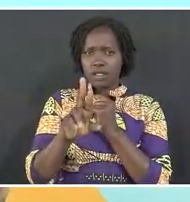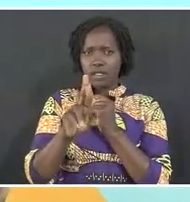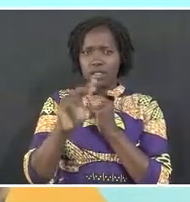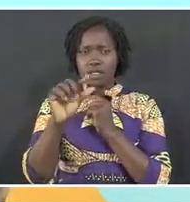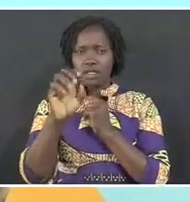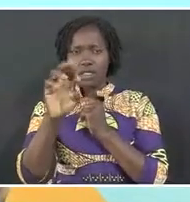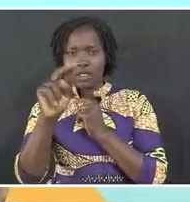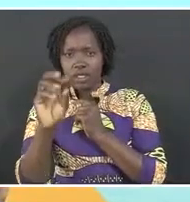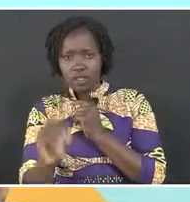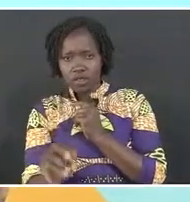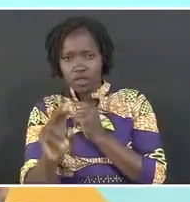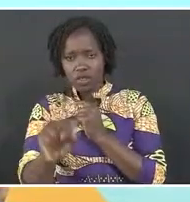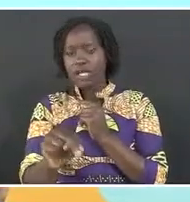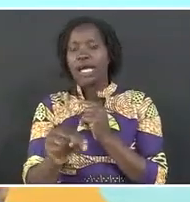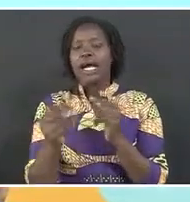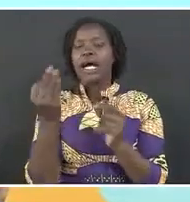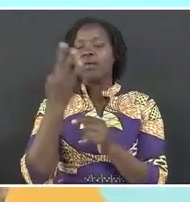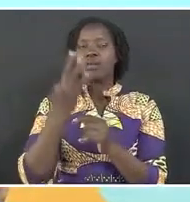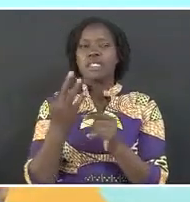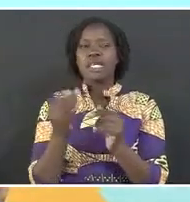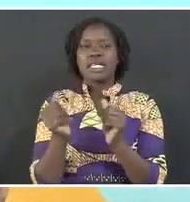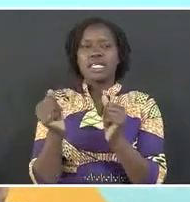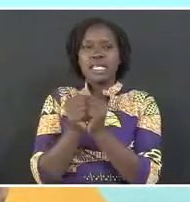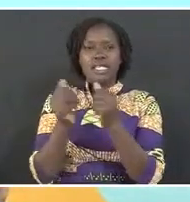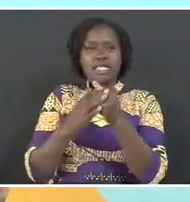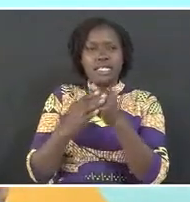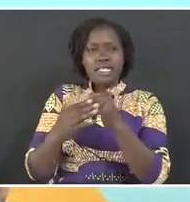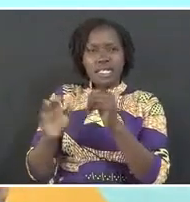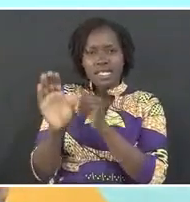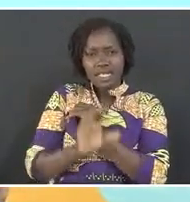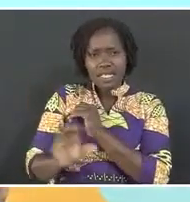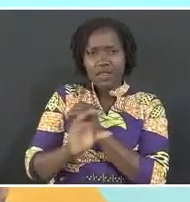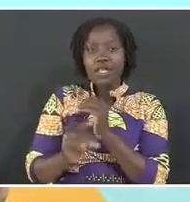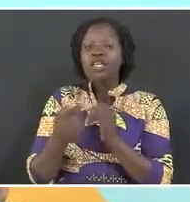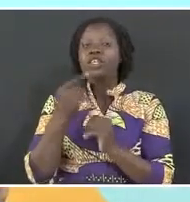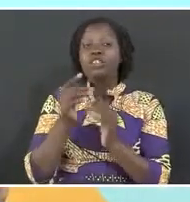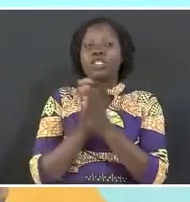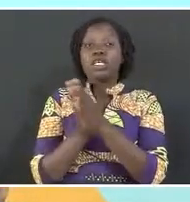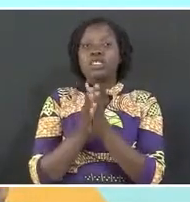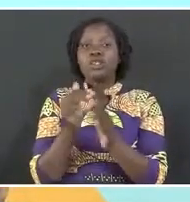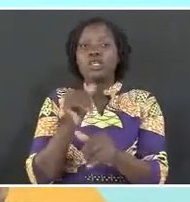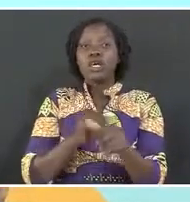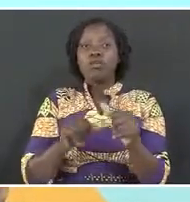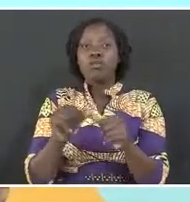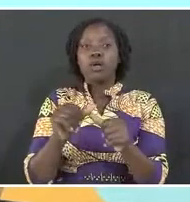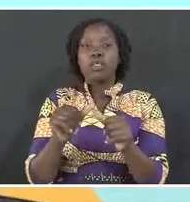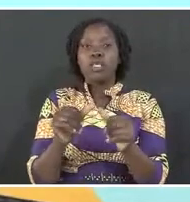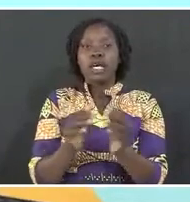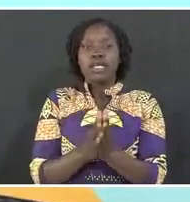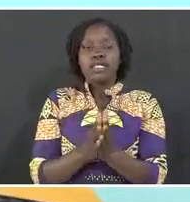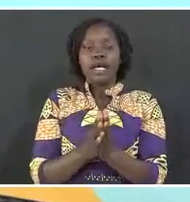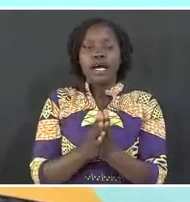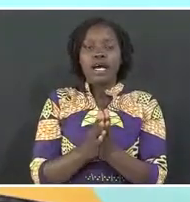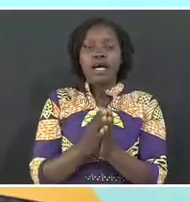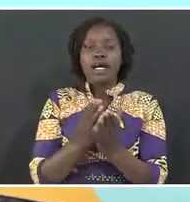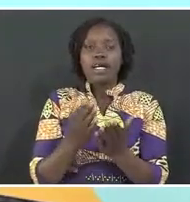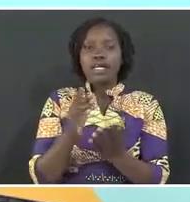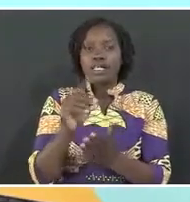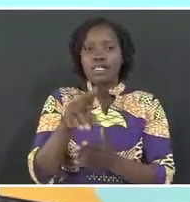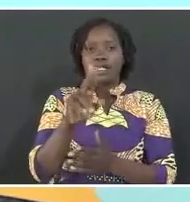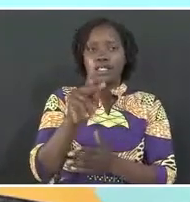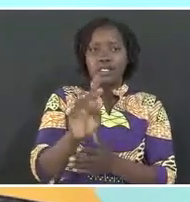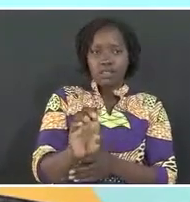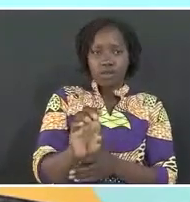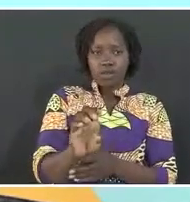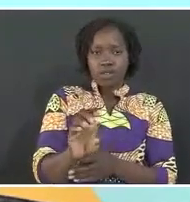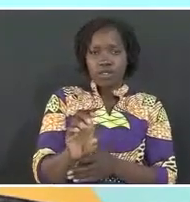of the 19th century. And he told a story about the Duke of Wellington. The